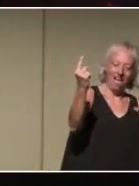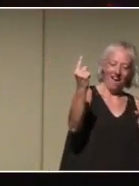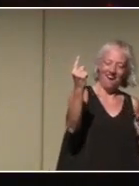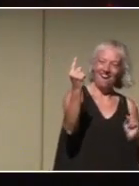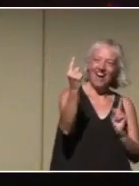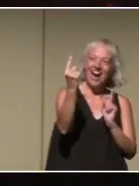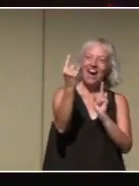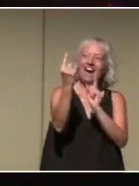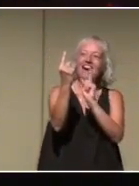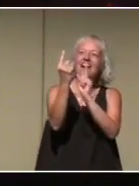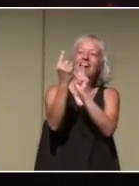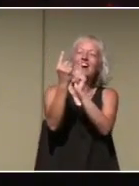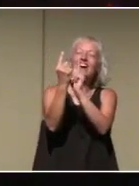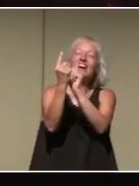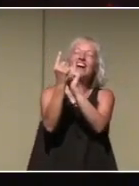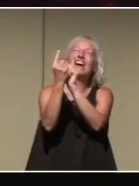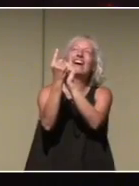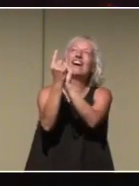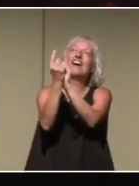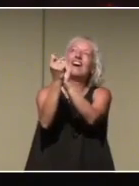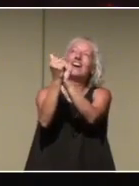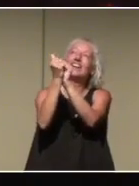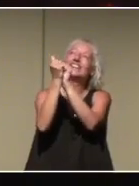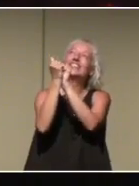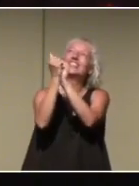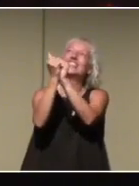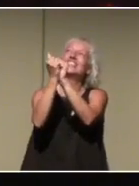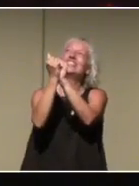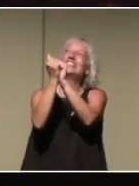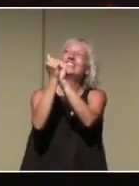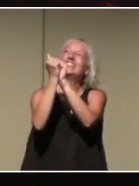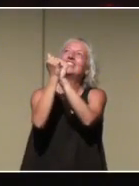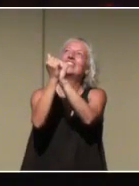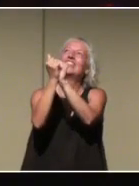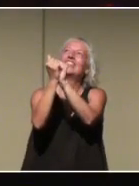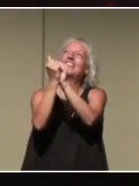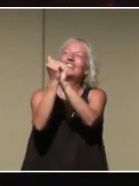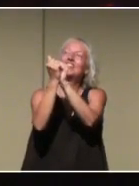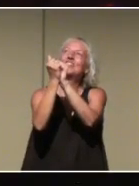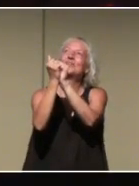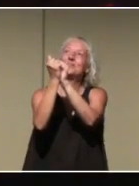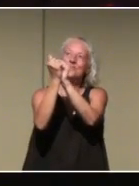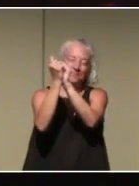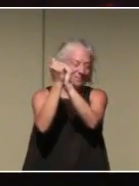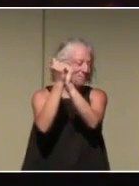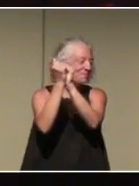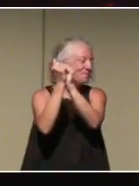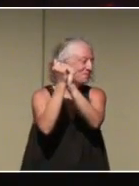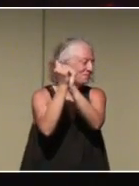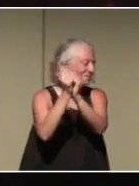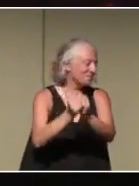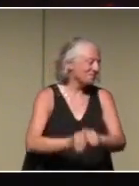sound. Oh, may I then in him be found,